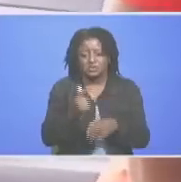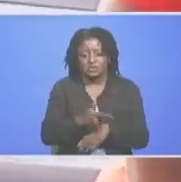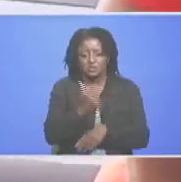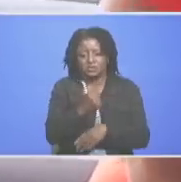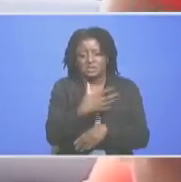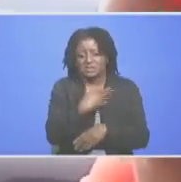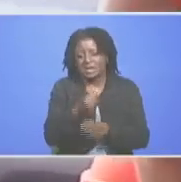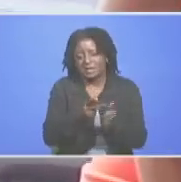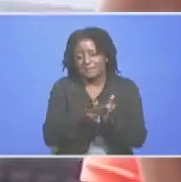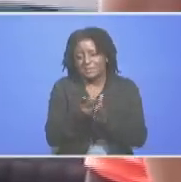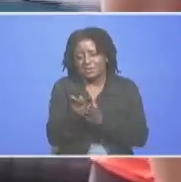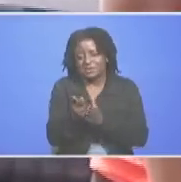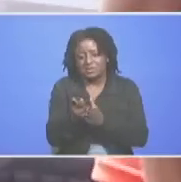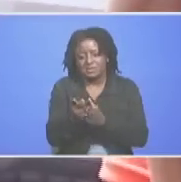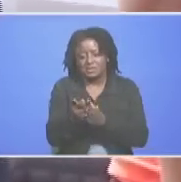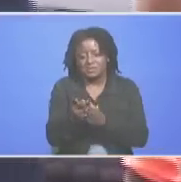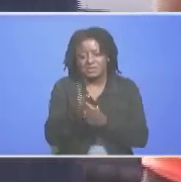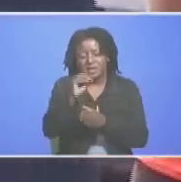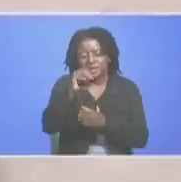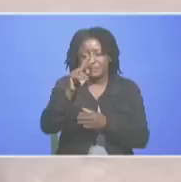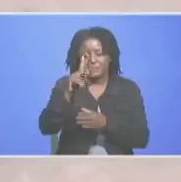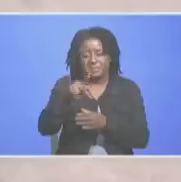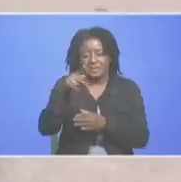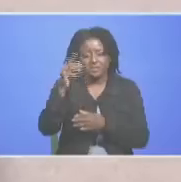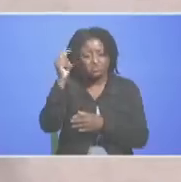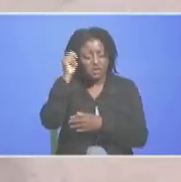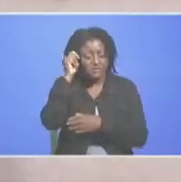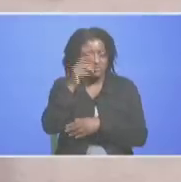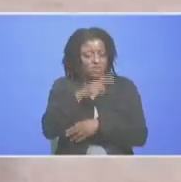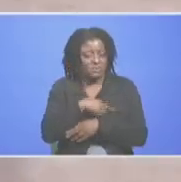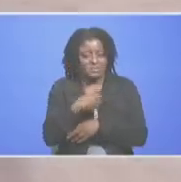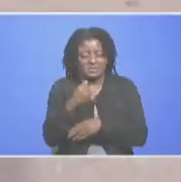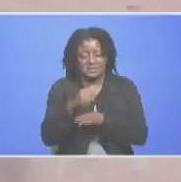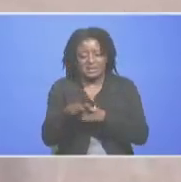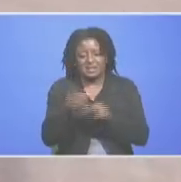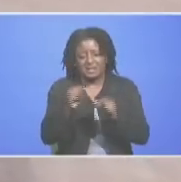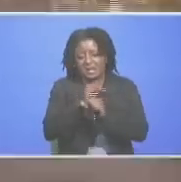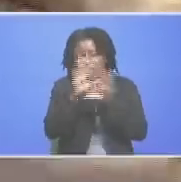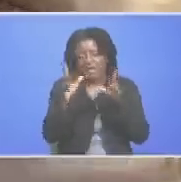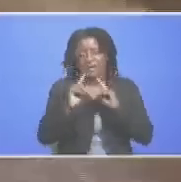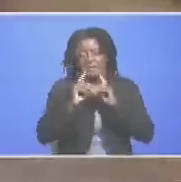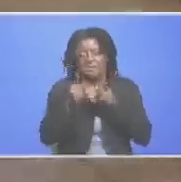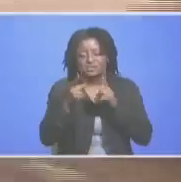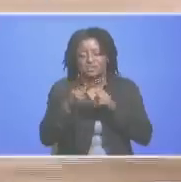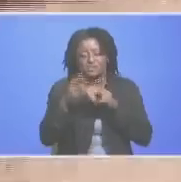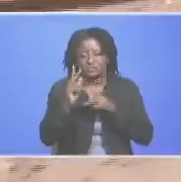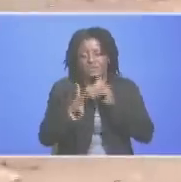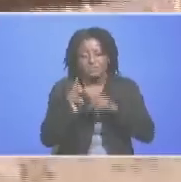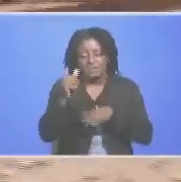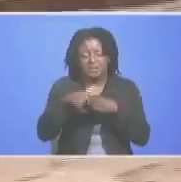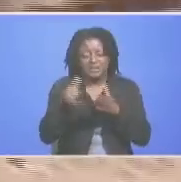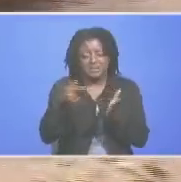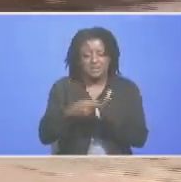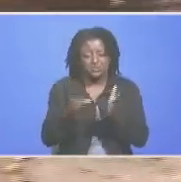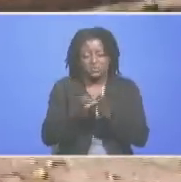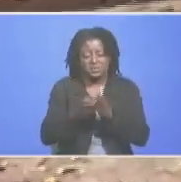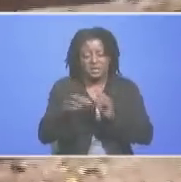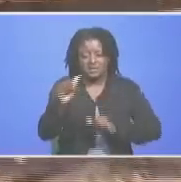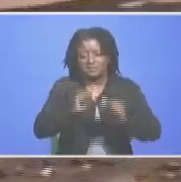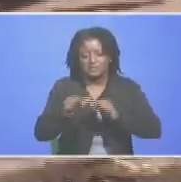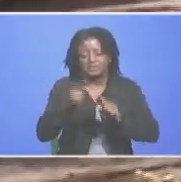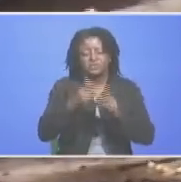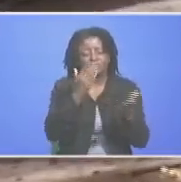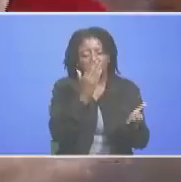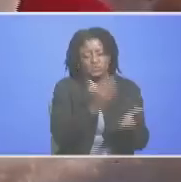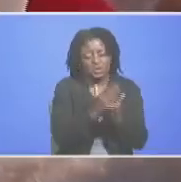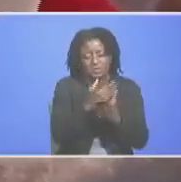Member of Parliament Travis Robinson is sending a clear message to residents involved in this criminal activity to stop because it's destroying the reputation of